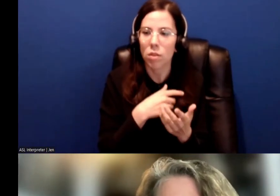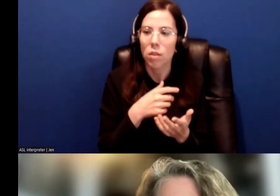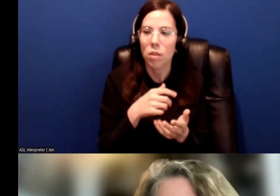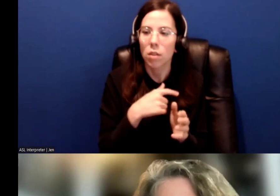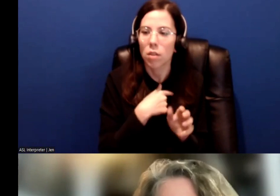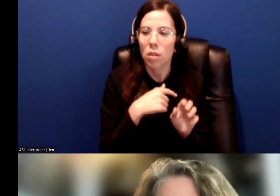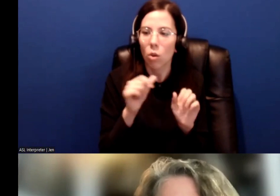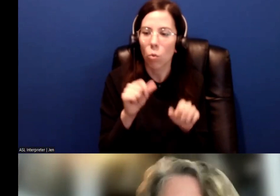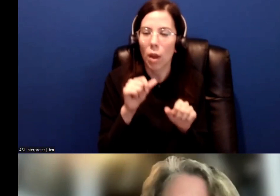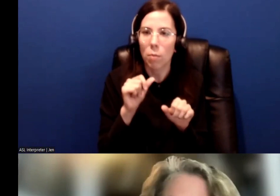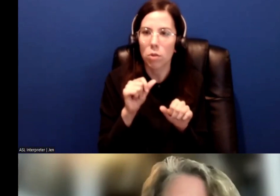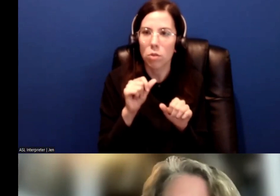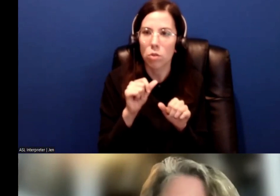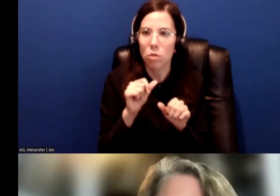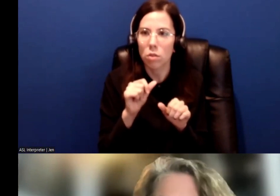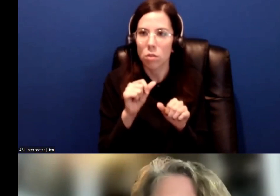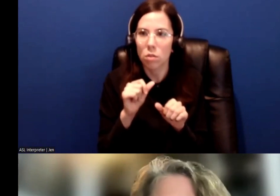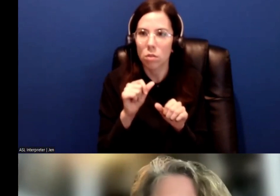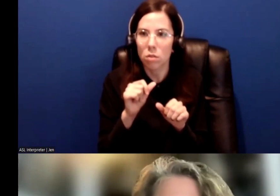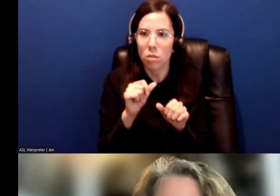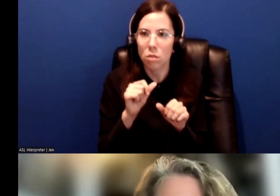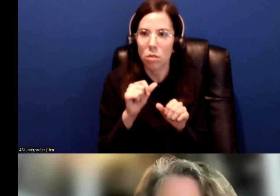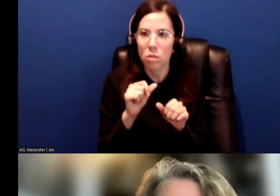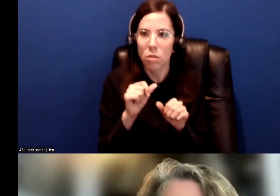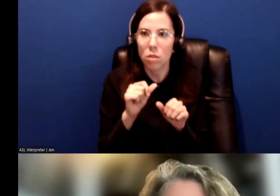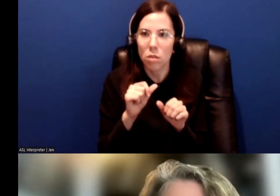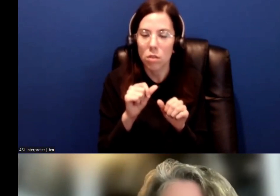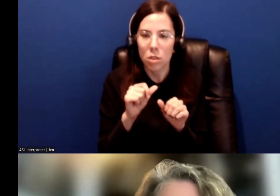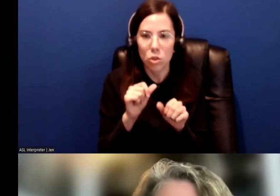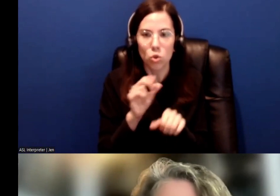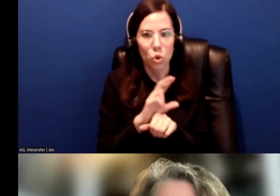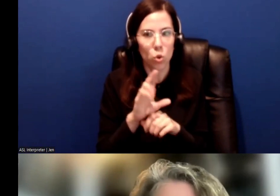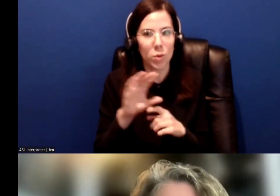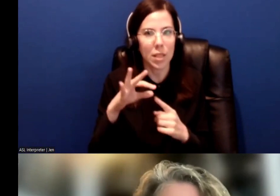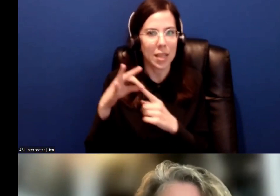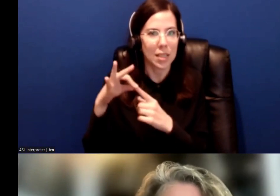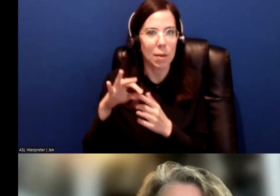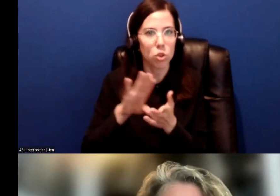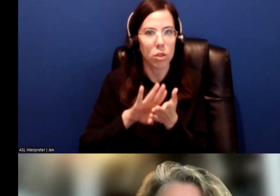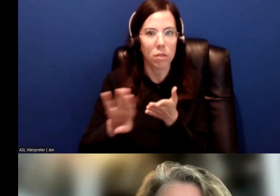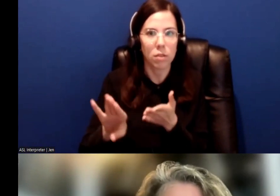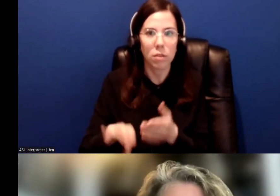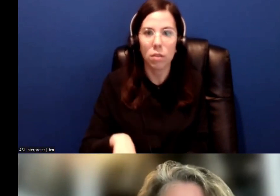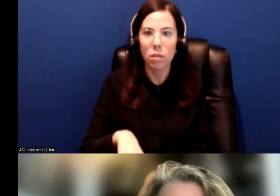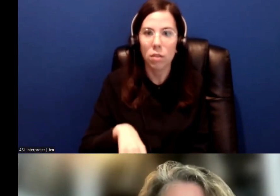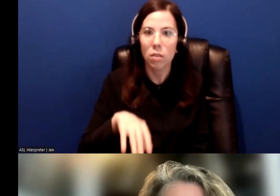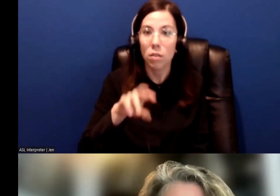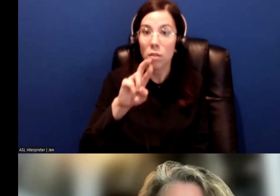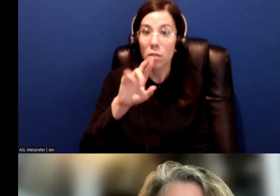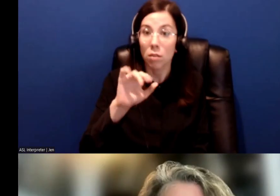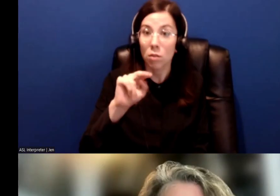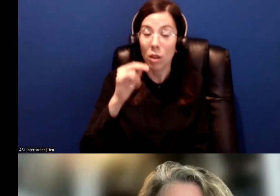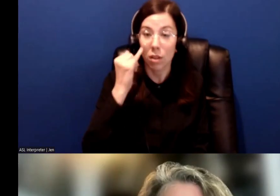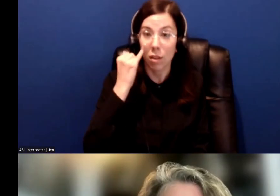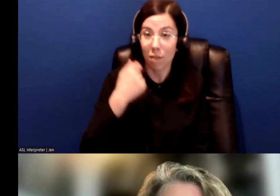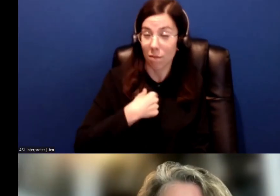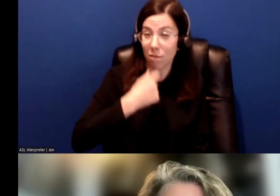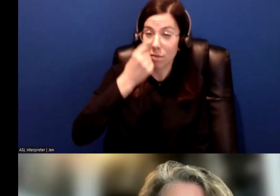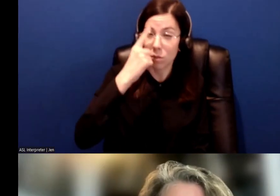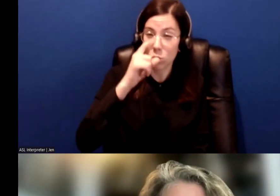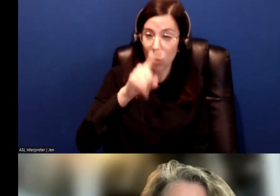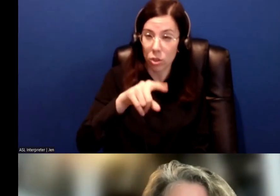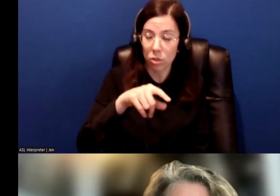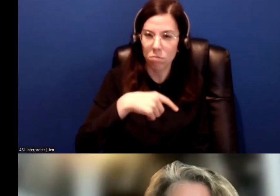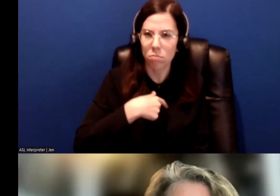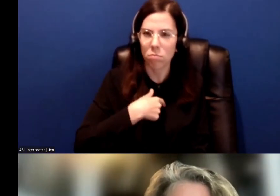be by exception. So yeah. If I understand the question, so